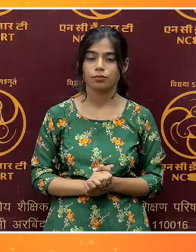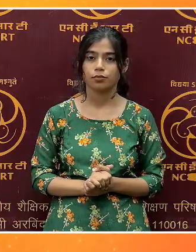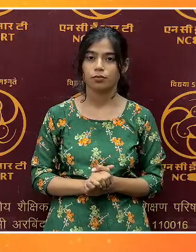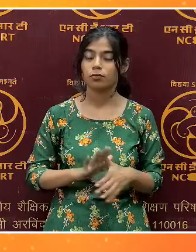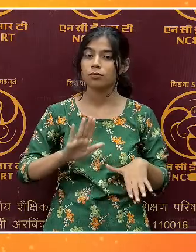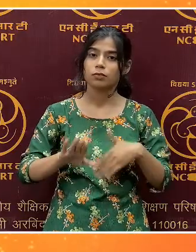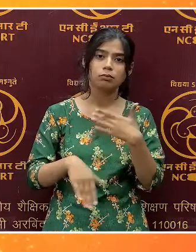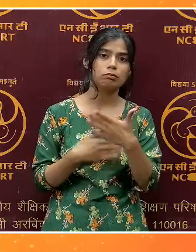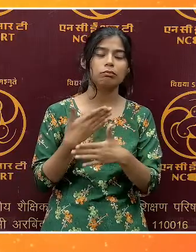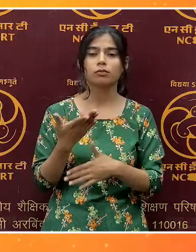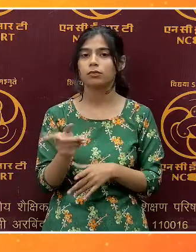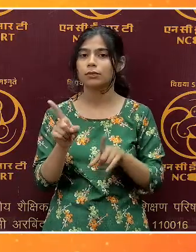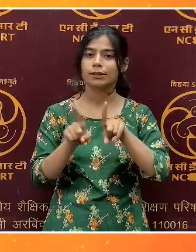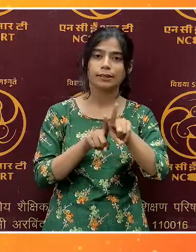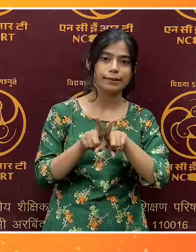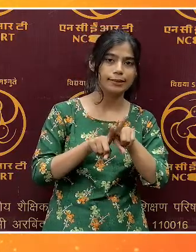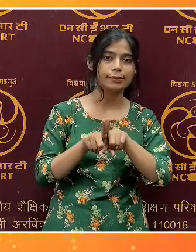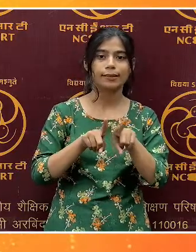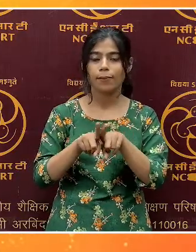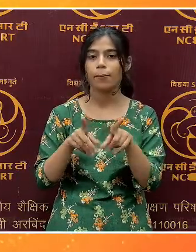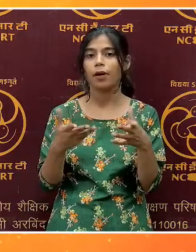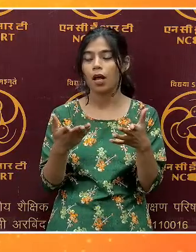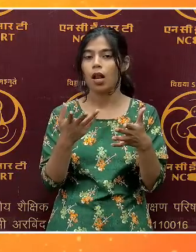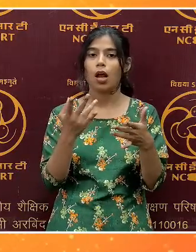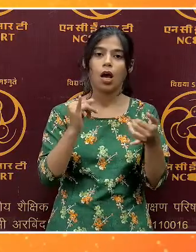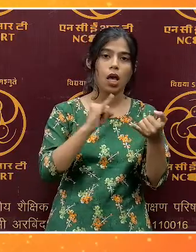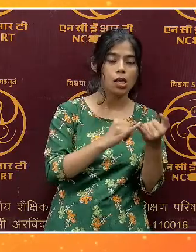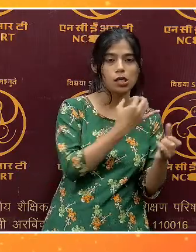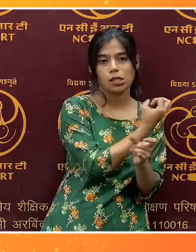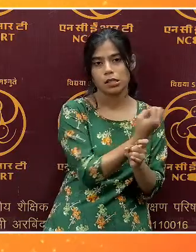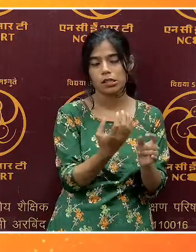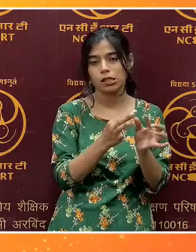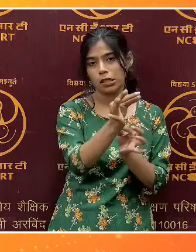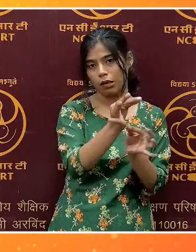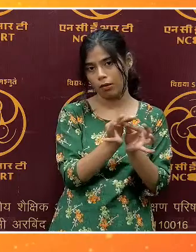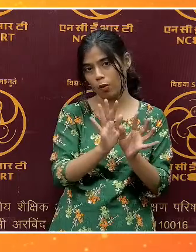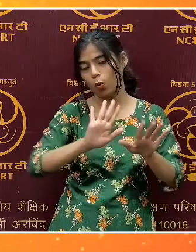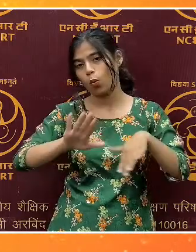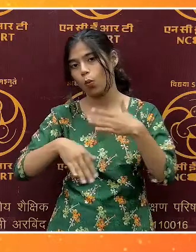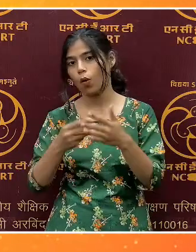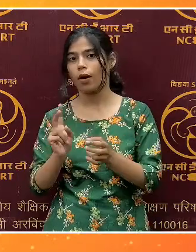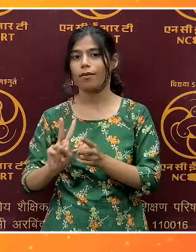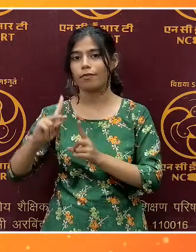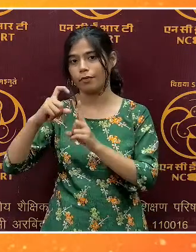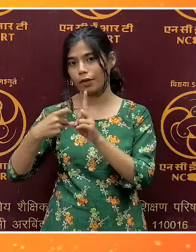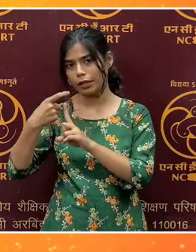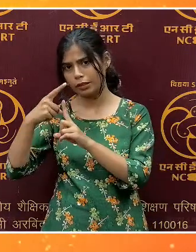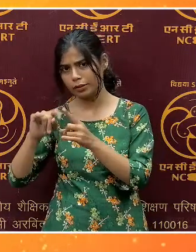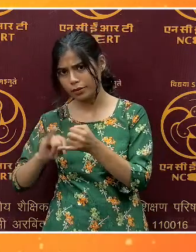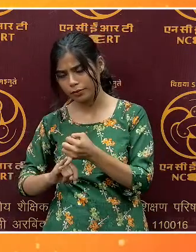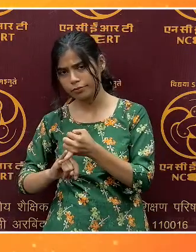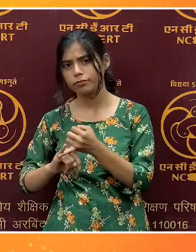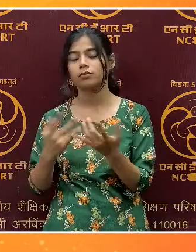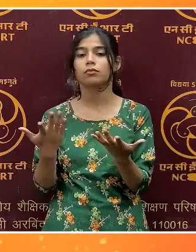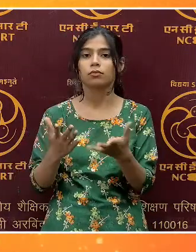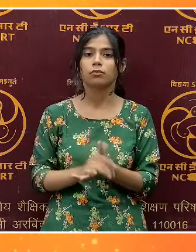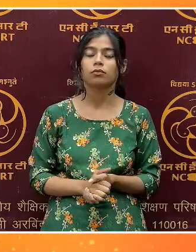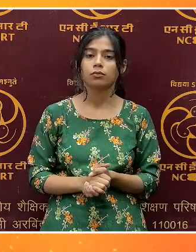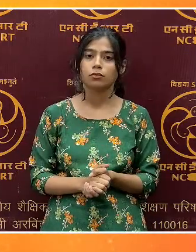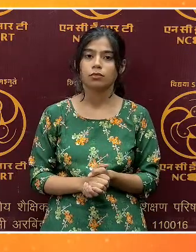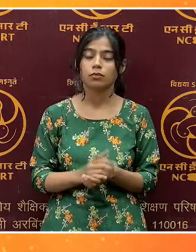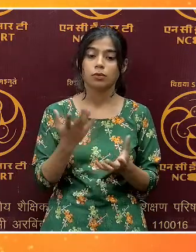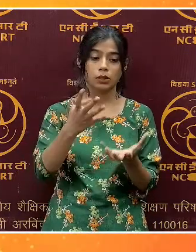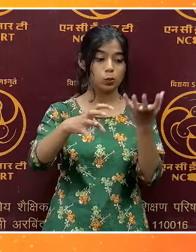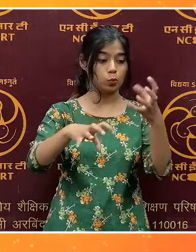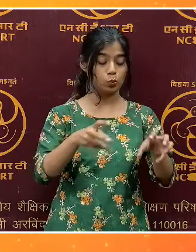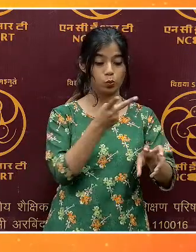Now, let us take examples of scalar and vector quantities which will very clearly bring out the difference